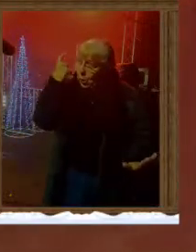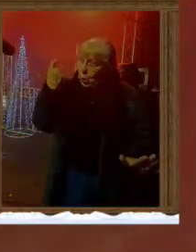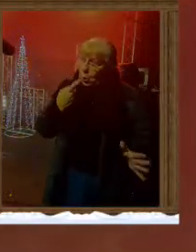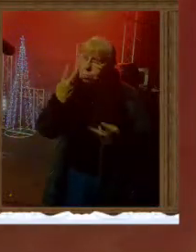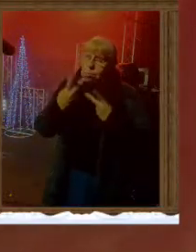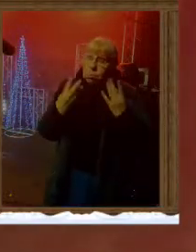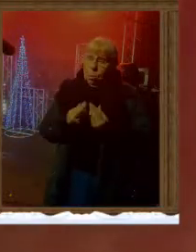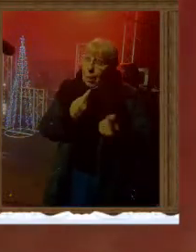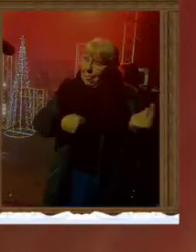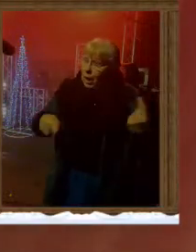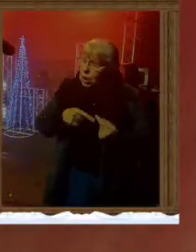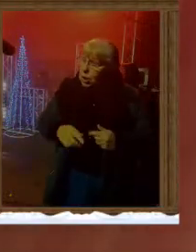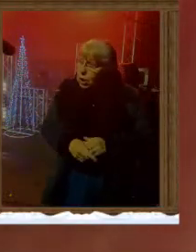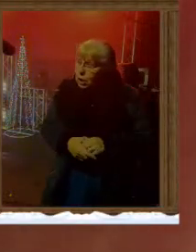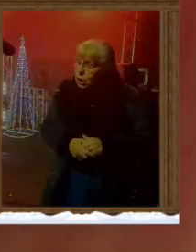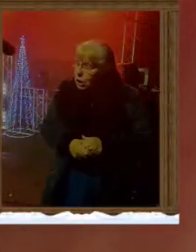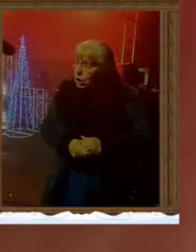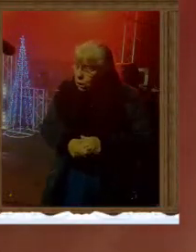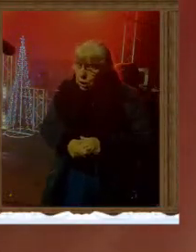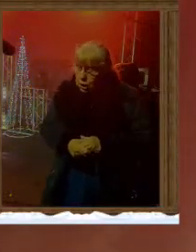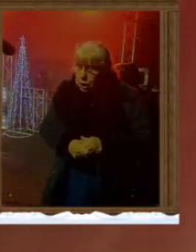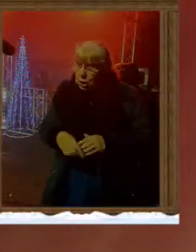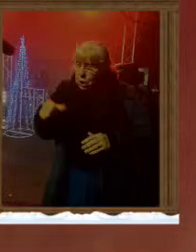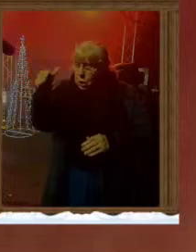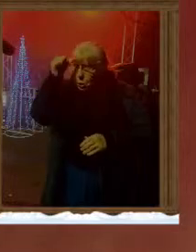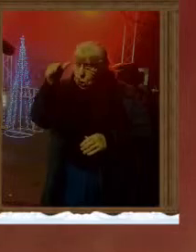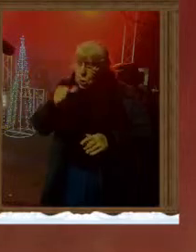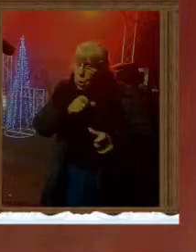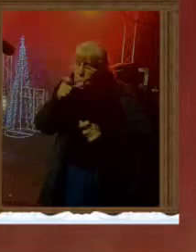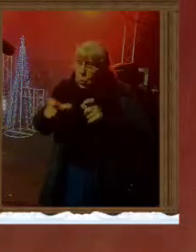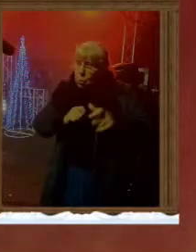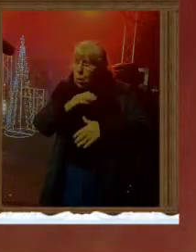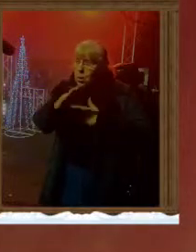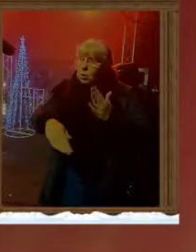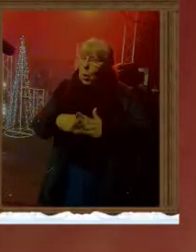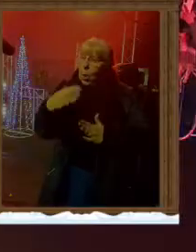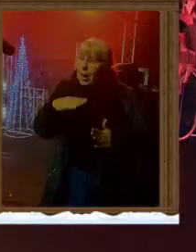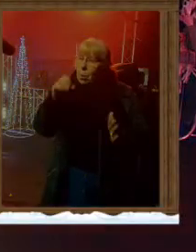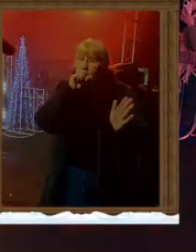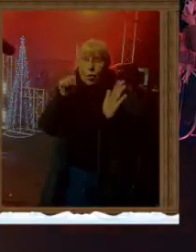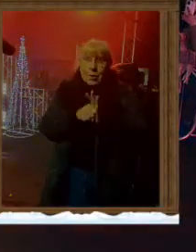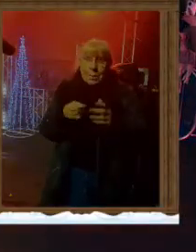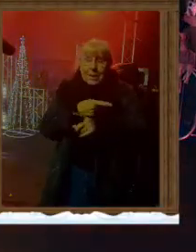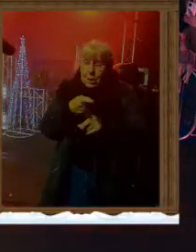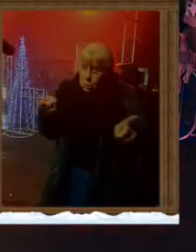us? Do you all know the words to All I Want for Christmas Is You?